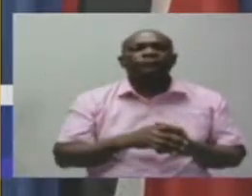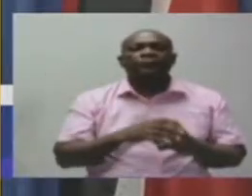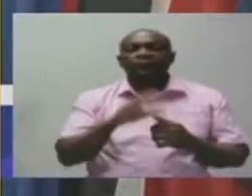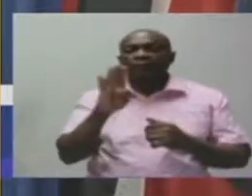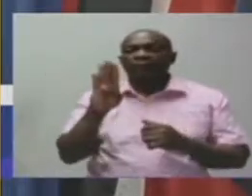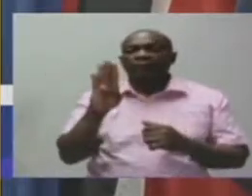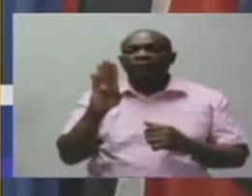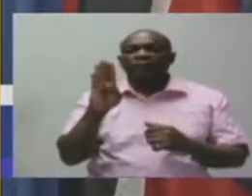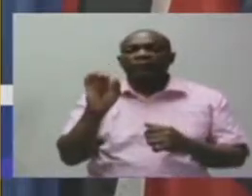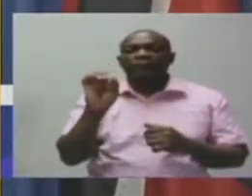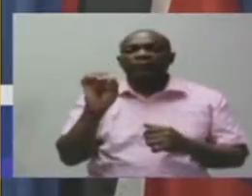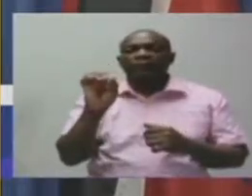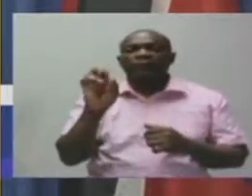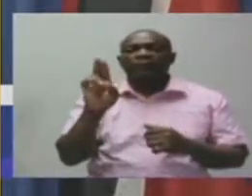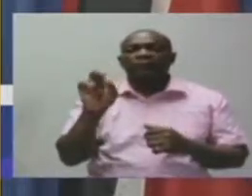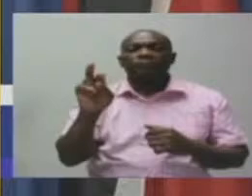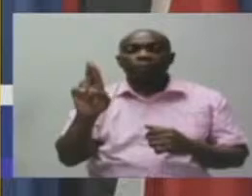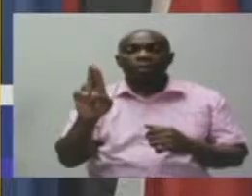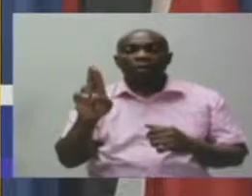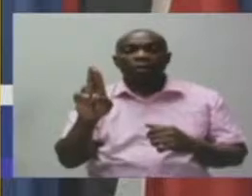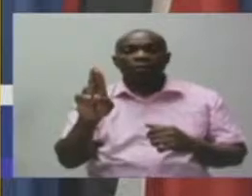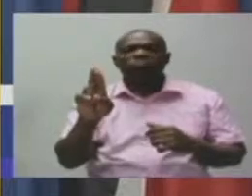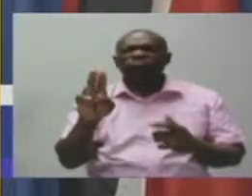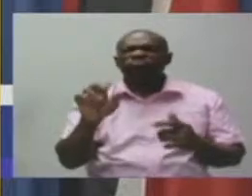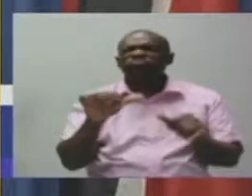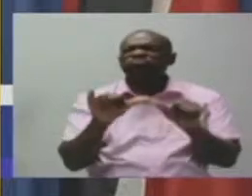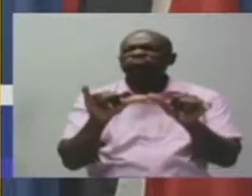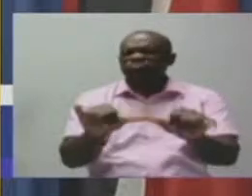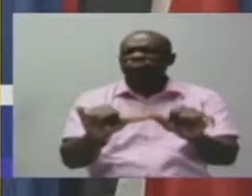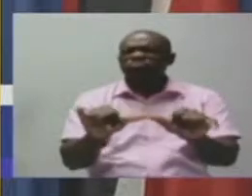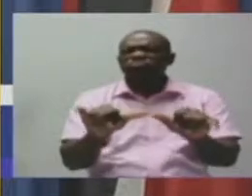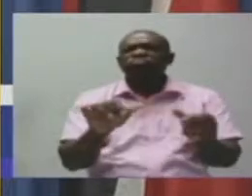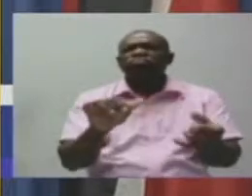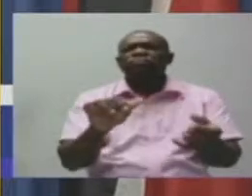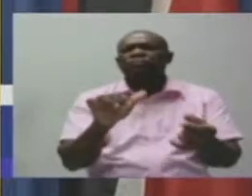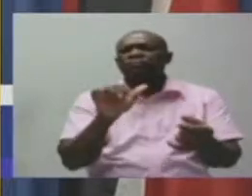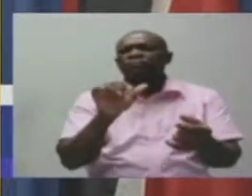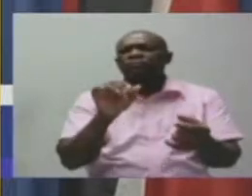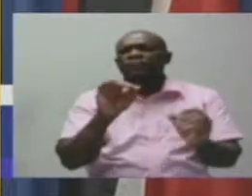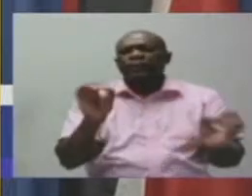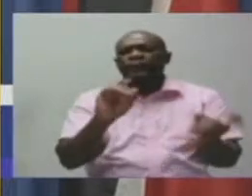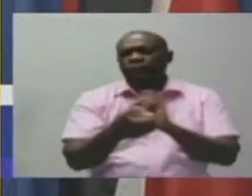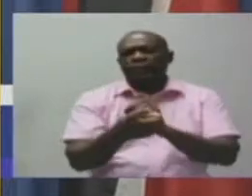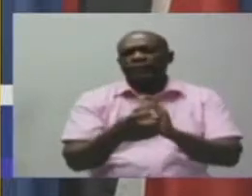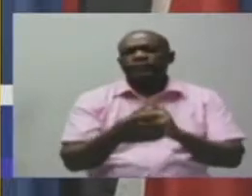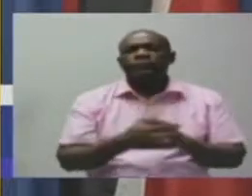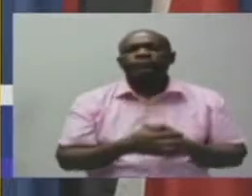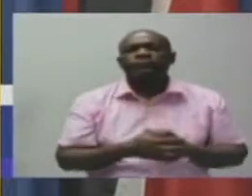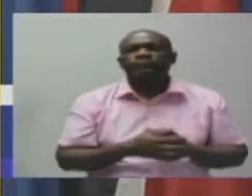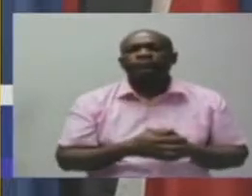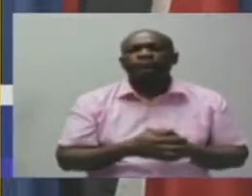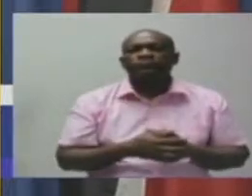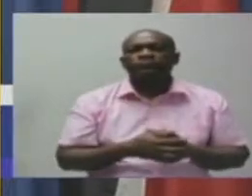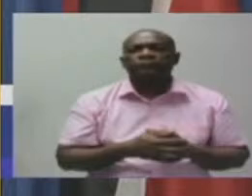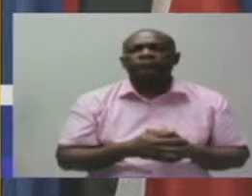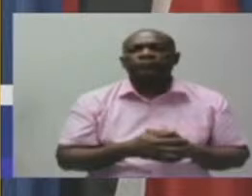And consumption of alcohol in a public place will remain prohibited for the time being.